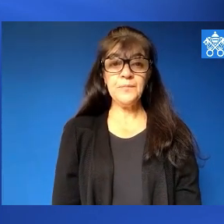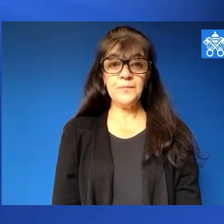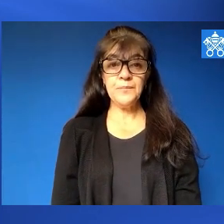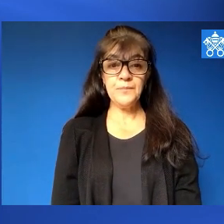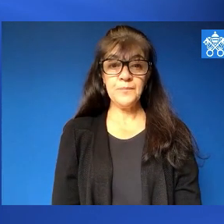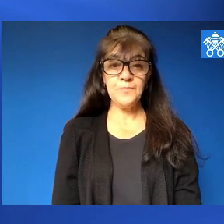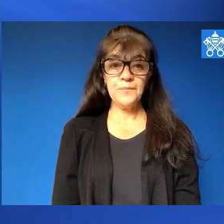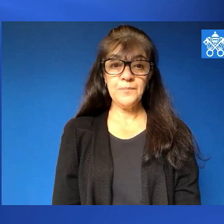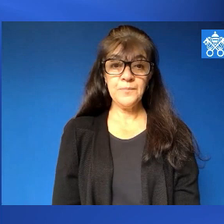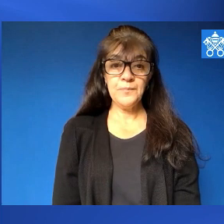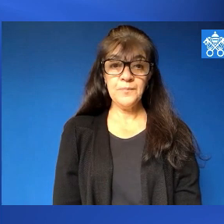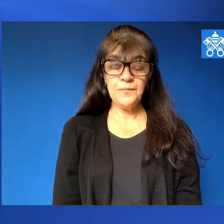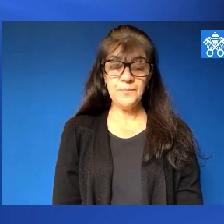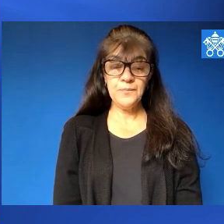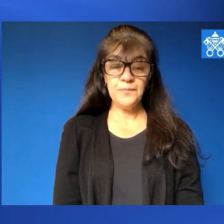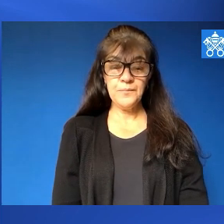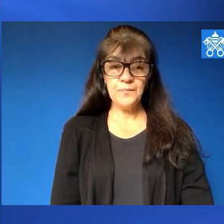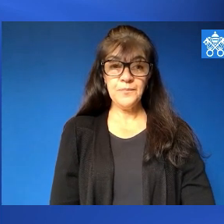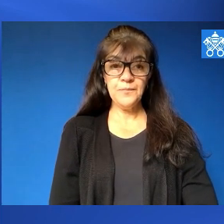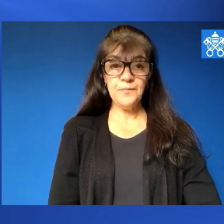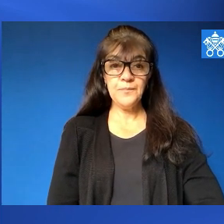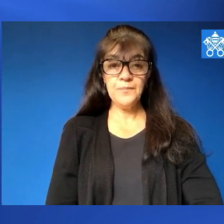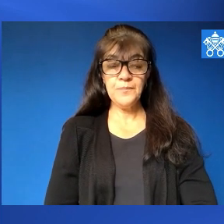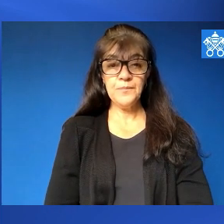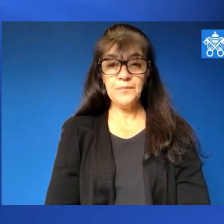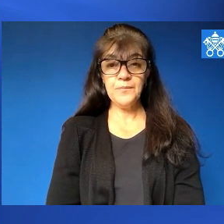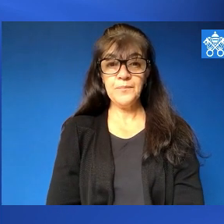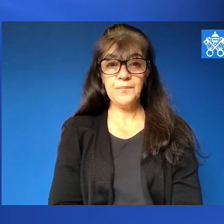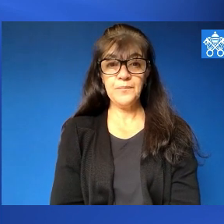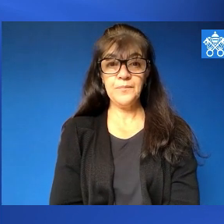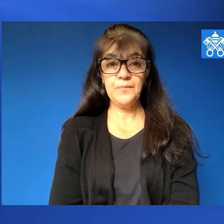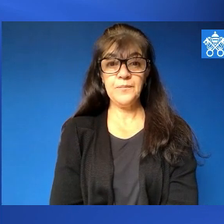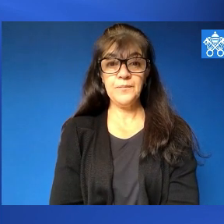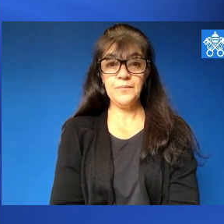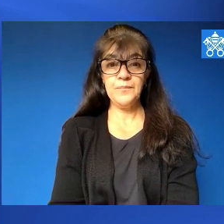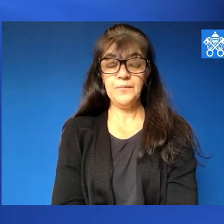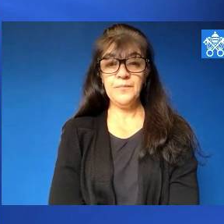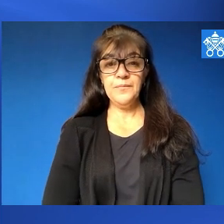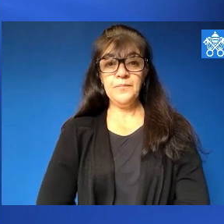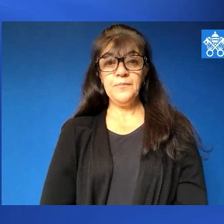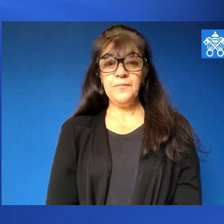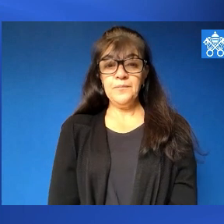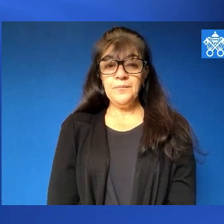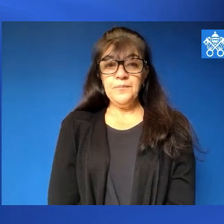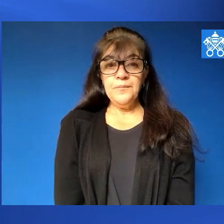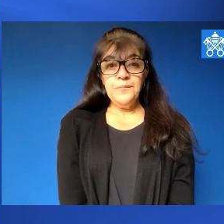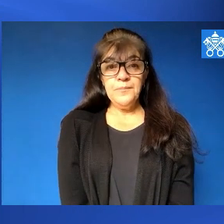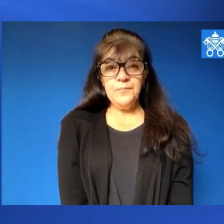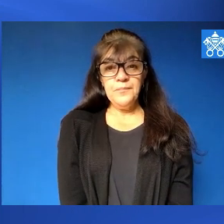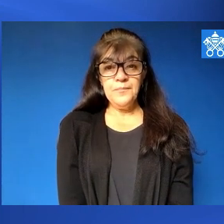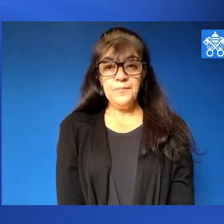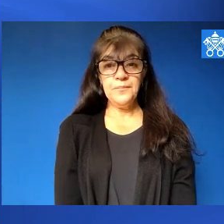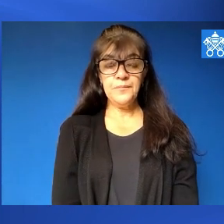Ojcze Święty, pielgrzymi z Polski i z innych krajów pragną przekazać Waszej świątobliwości